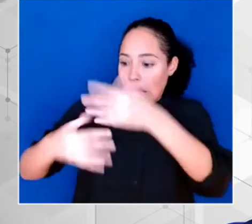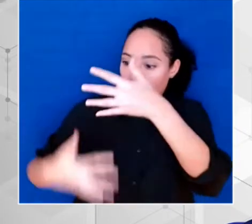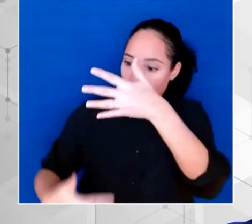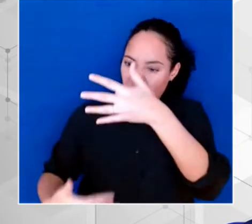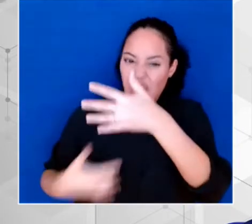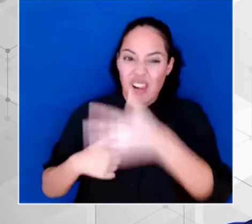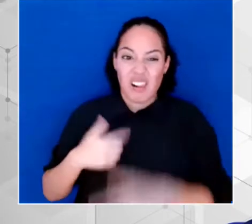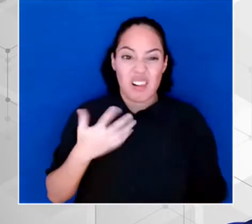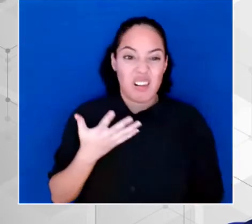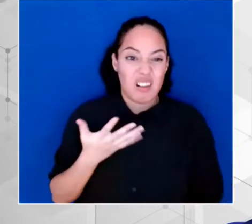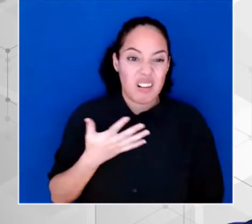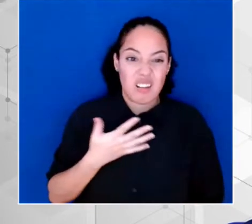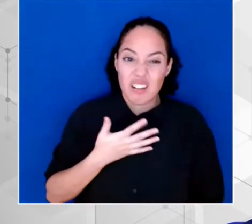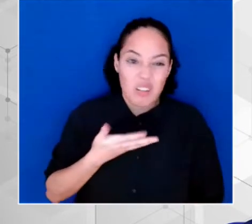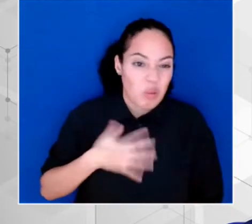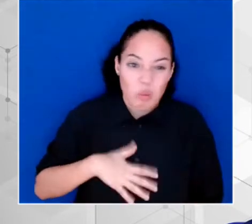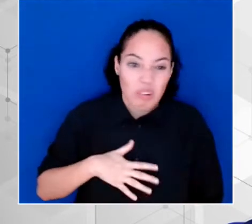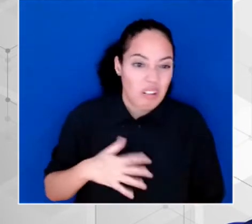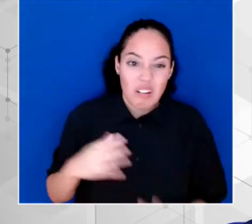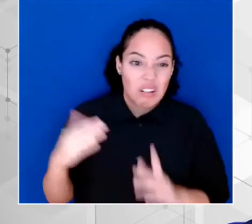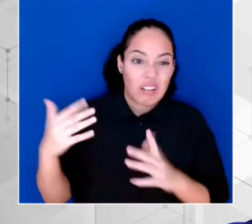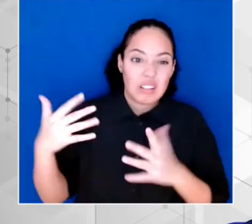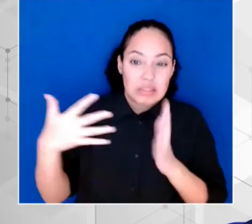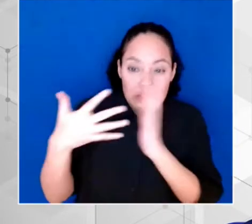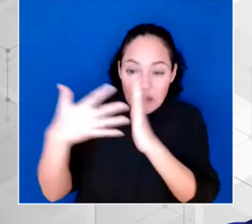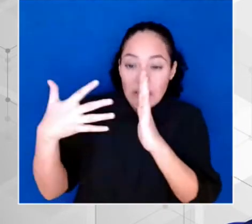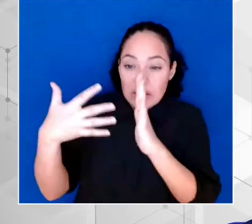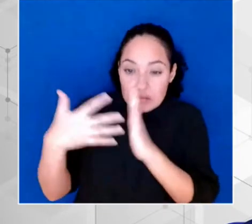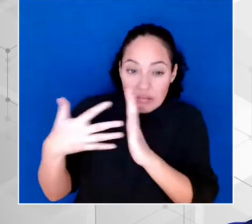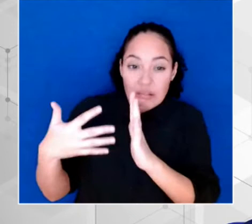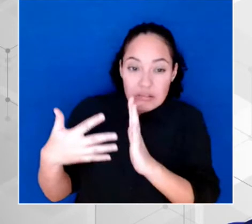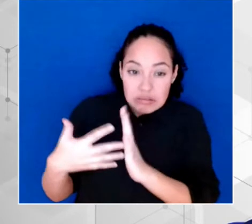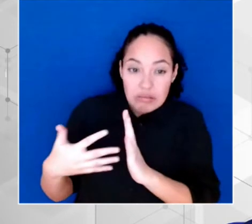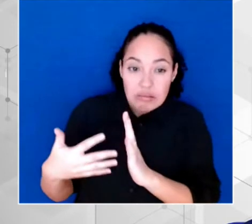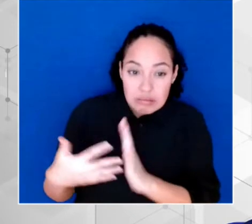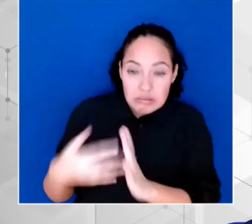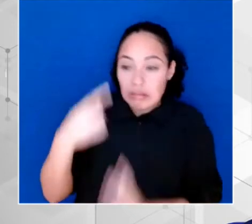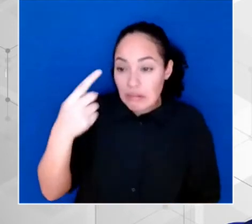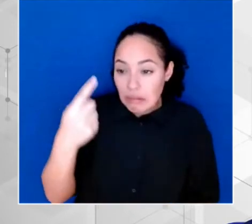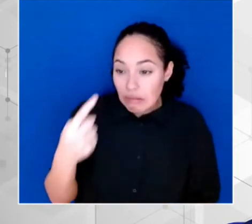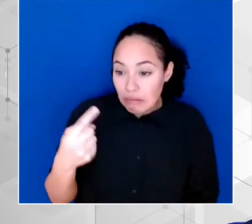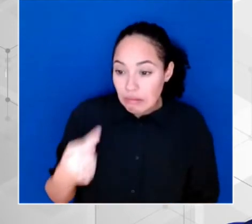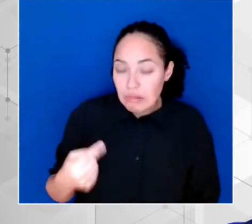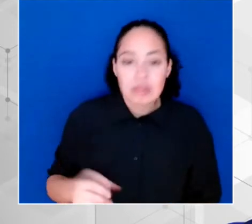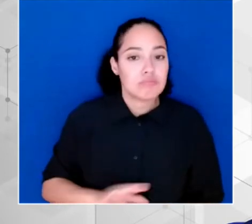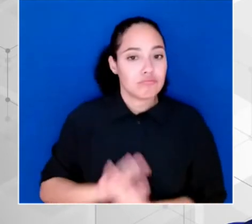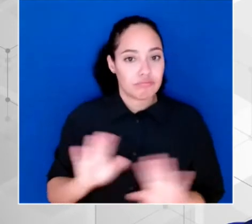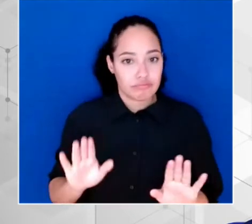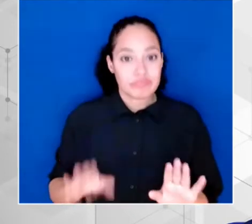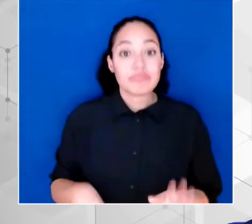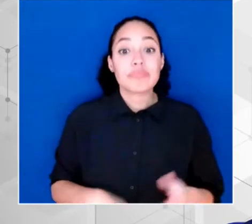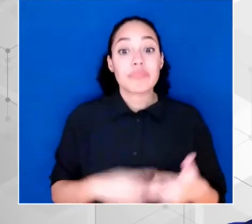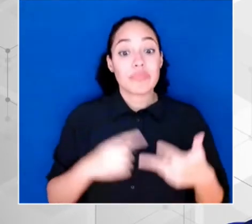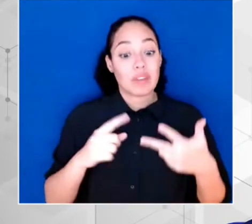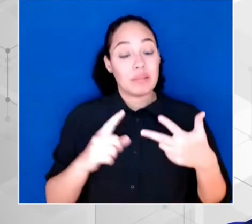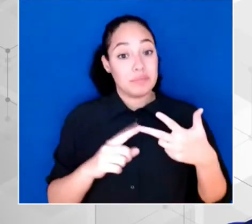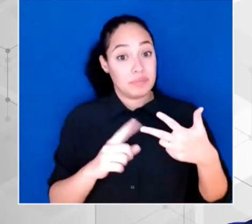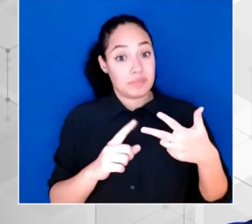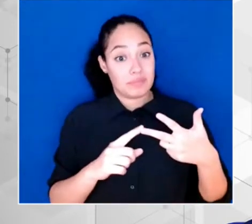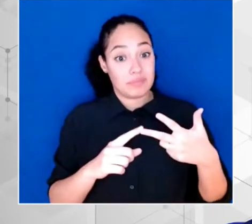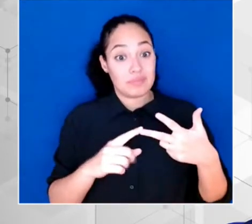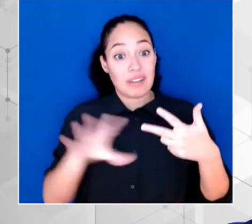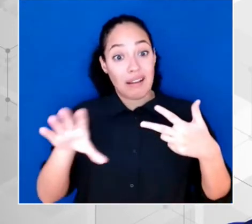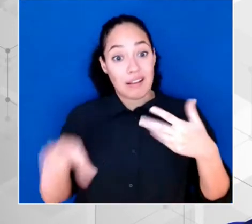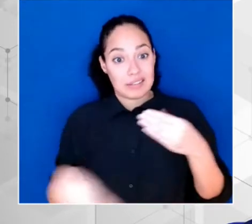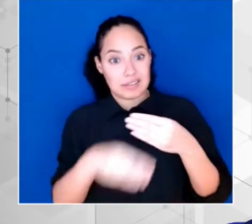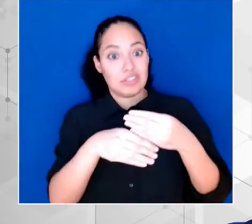So PA11Y has a very interesting extension, which is the PA11Y CI. And as well, you need to install it